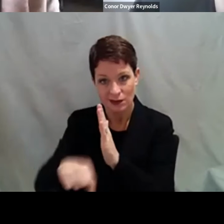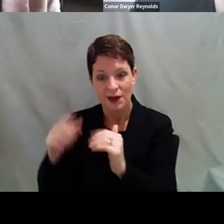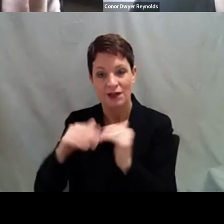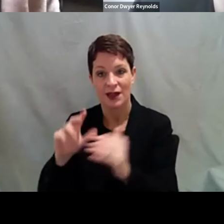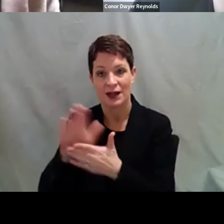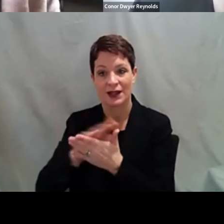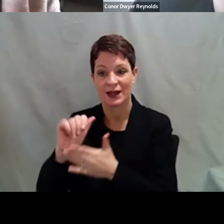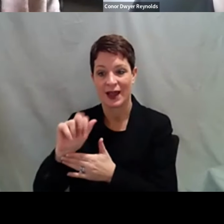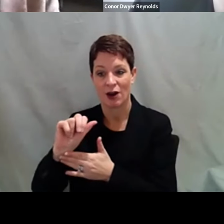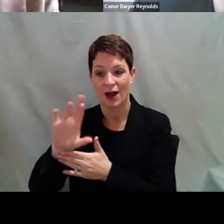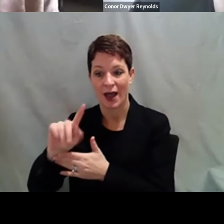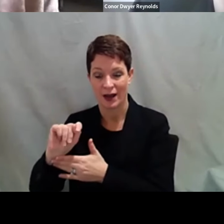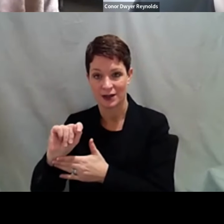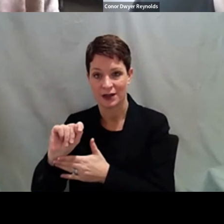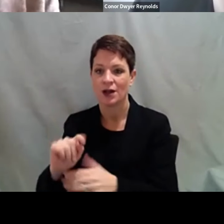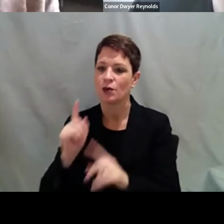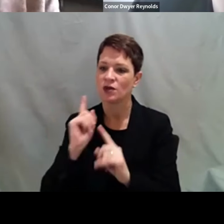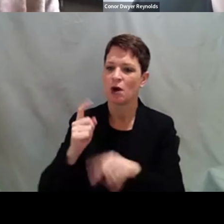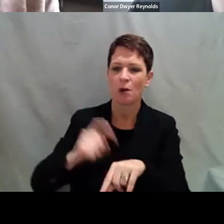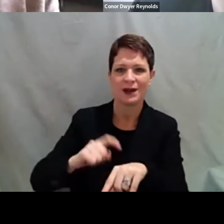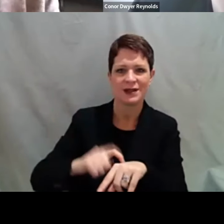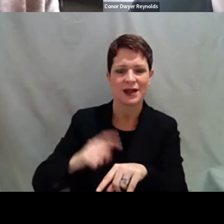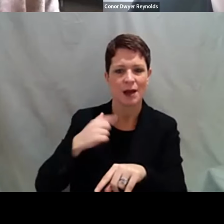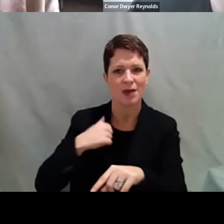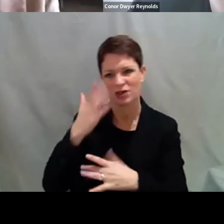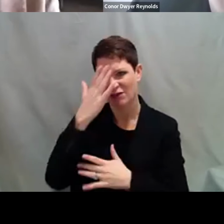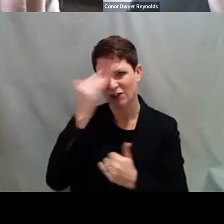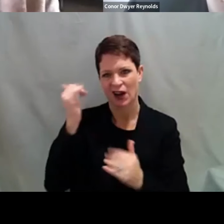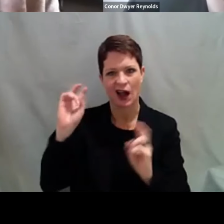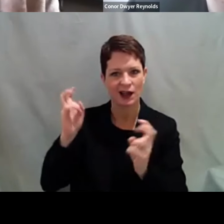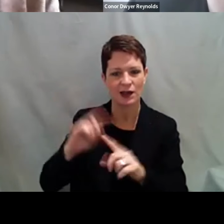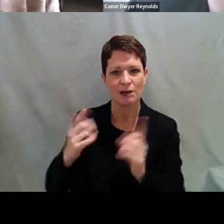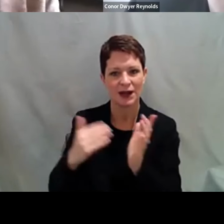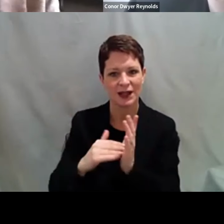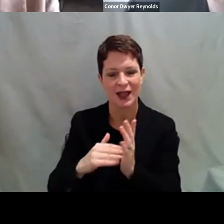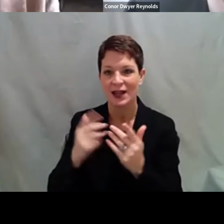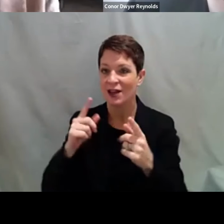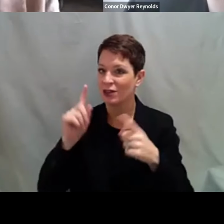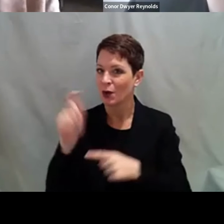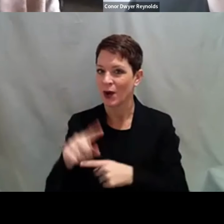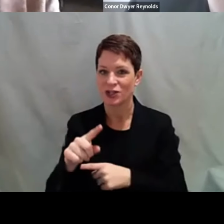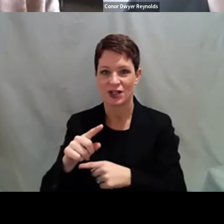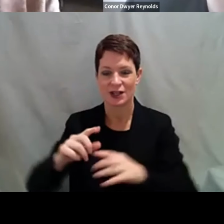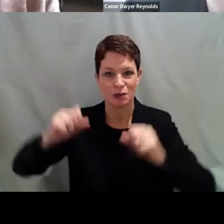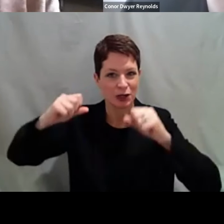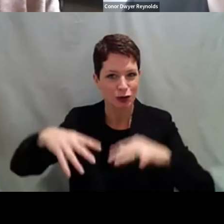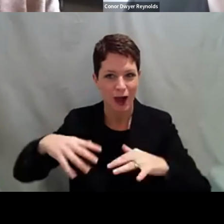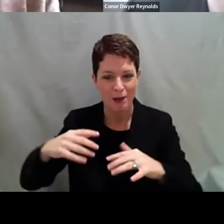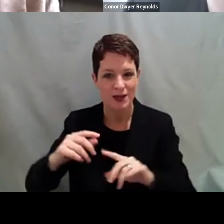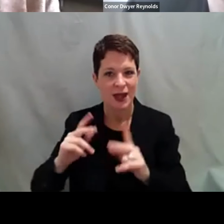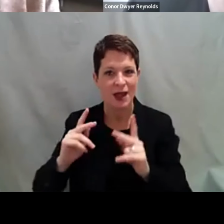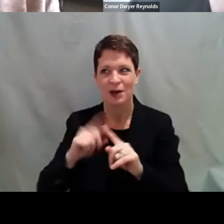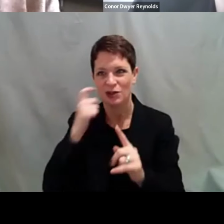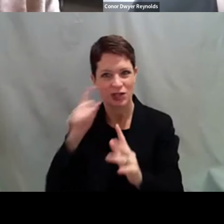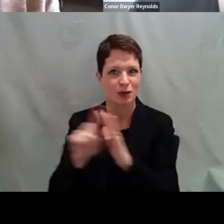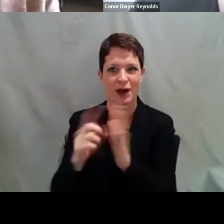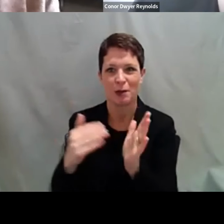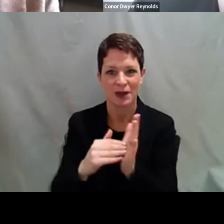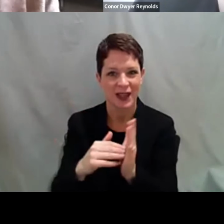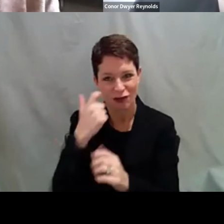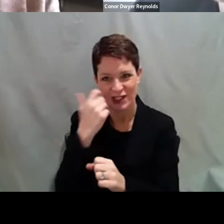brief moment in time that was kind of forgotten. It's actually still an undecided question in the courts. It's just never really been brought up in the last